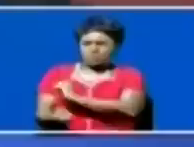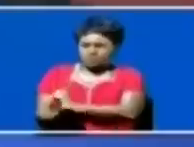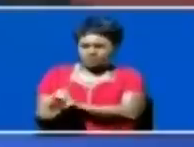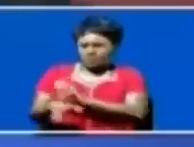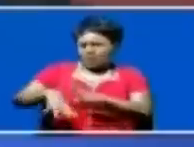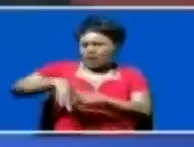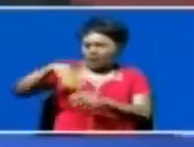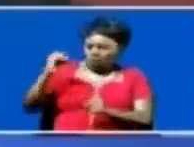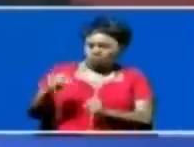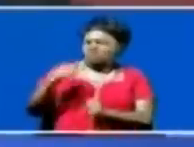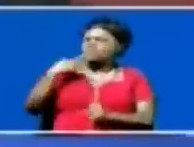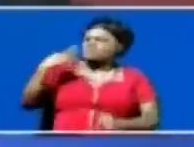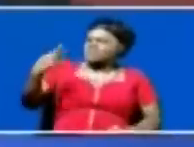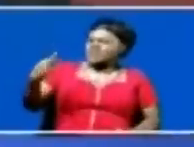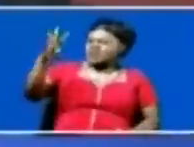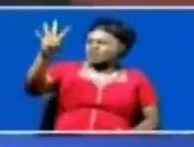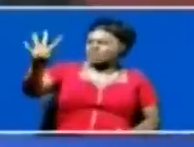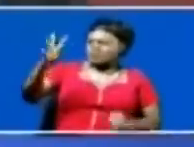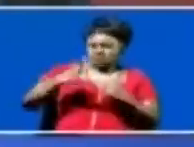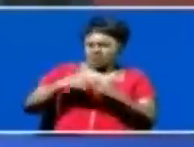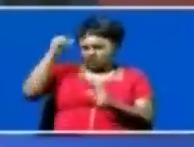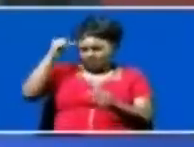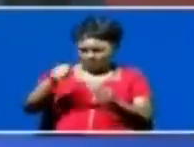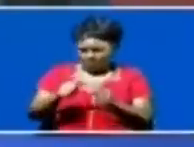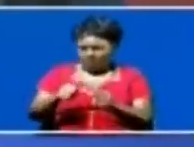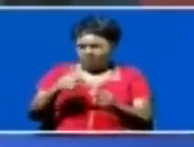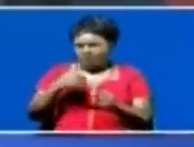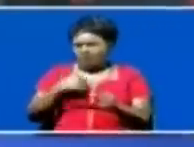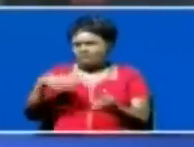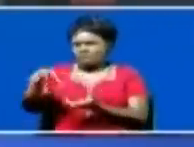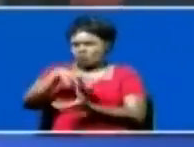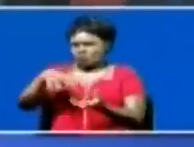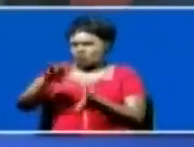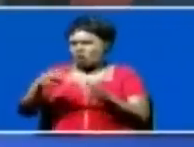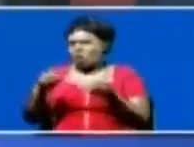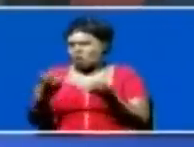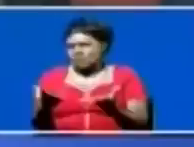out of the 349, remember there's already a confusion